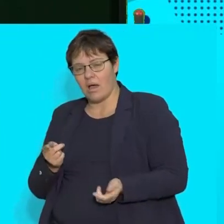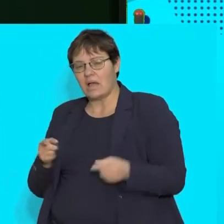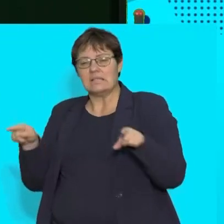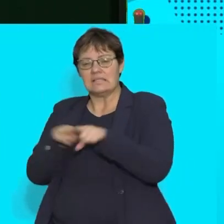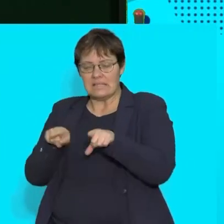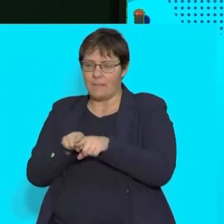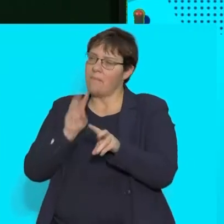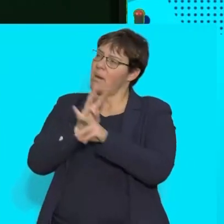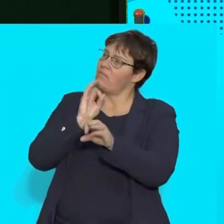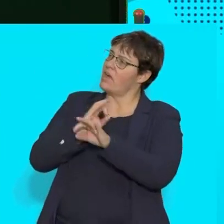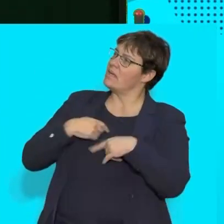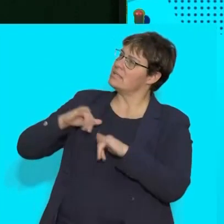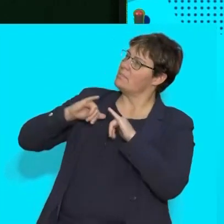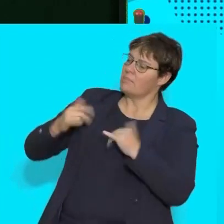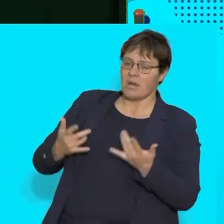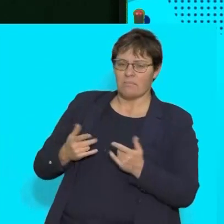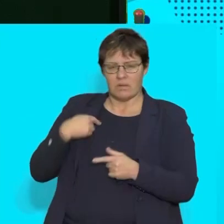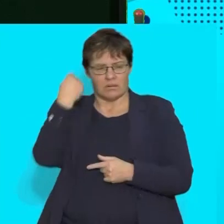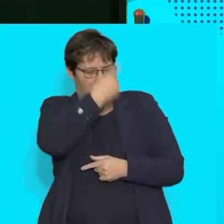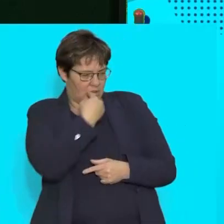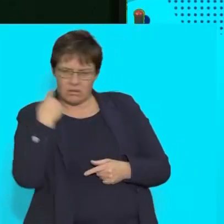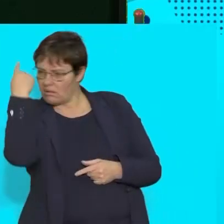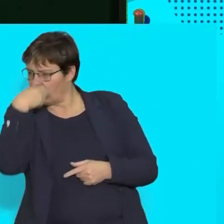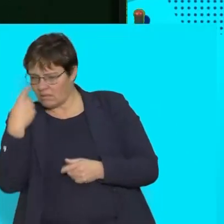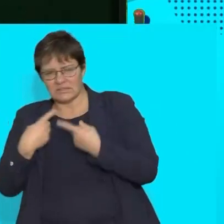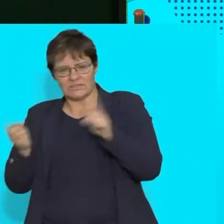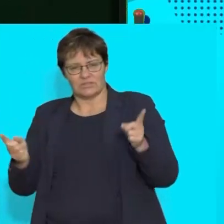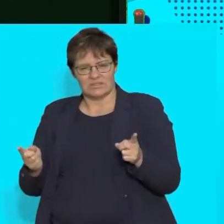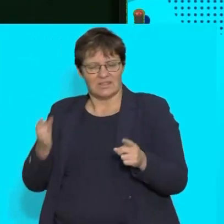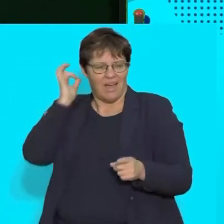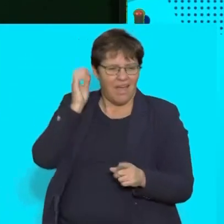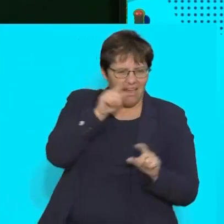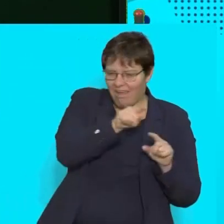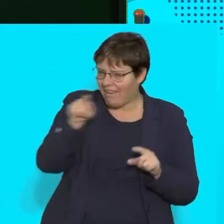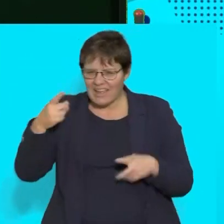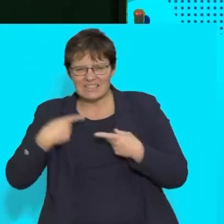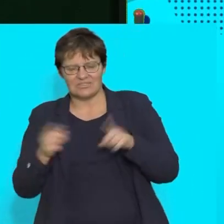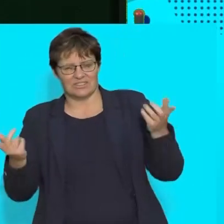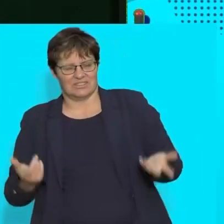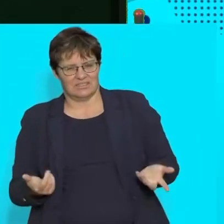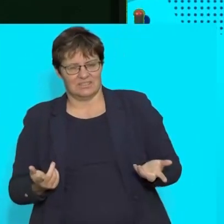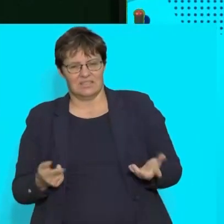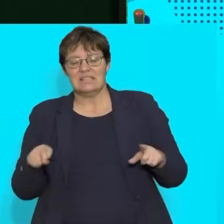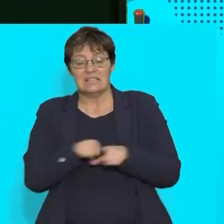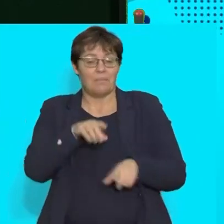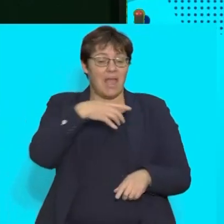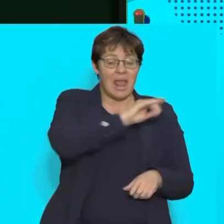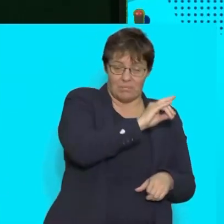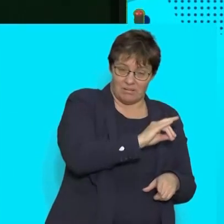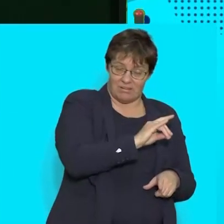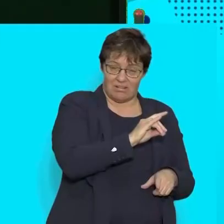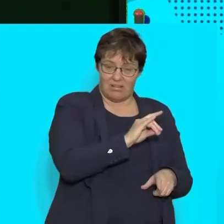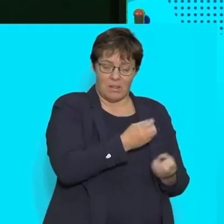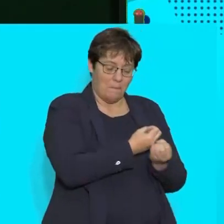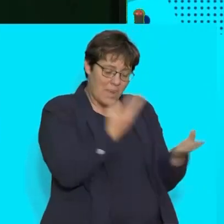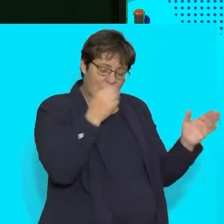you have the same set of parents, you often look different, you have variation from them. Likewise, if you look at animals, when they